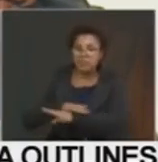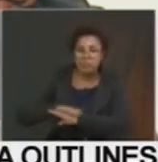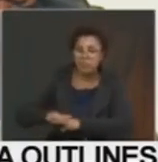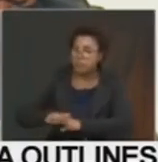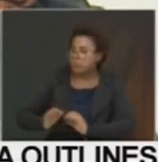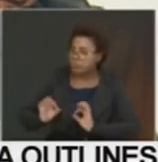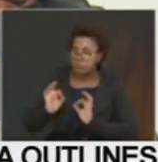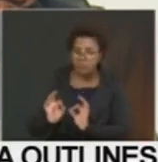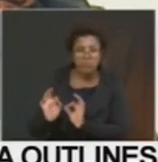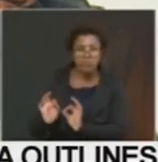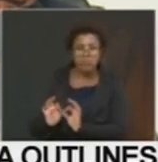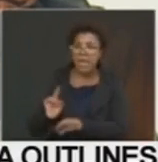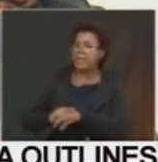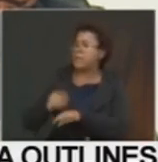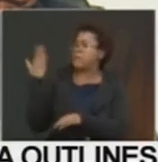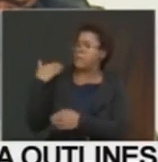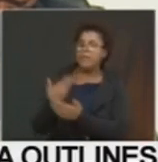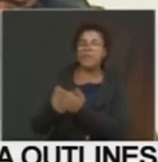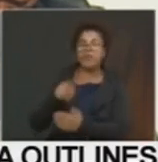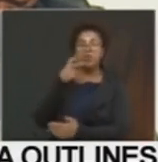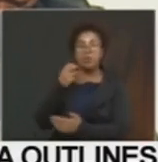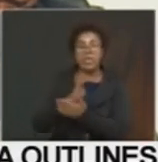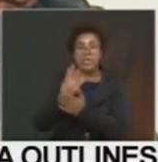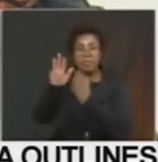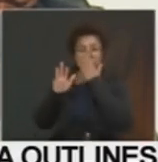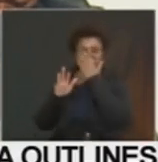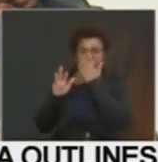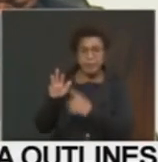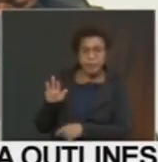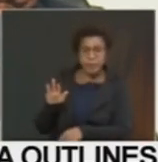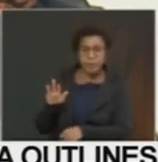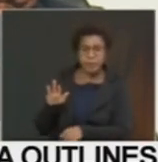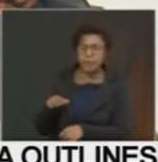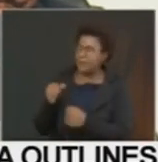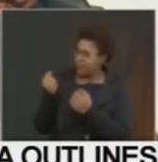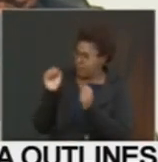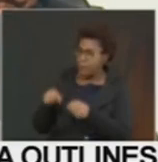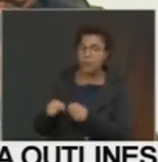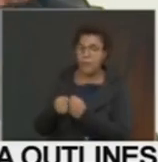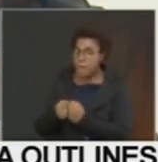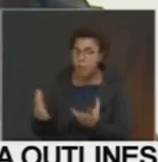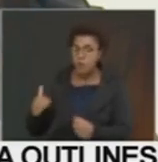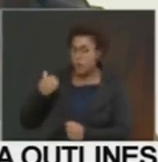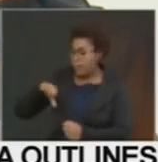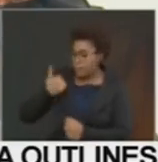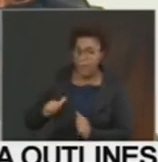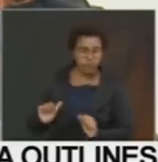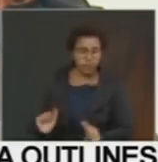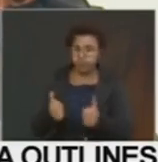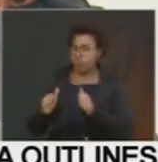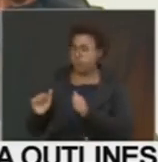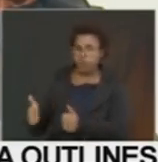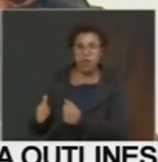our province before 2019 where most of our municipalities were doing well. Report